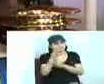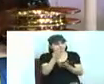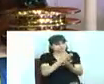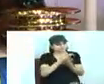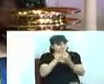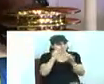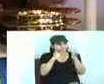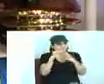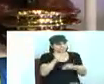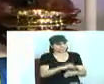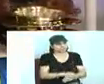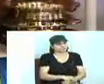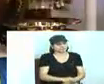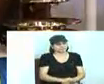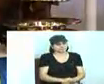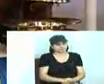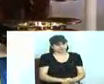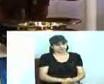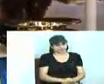feast.